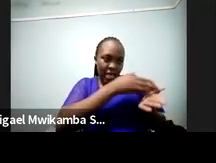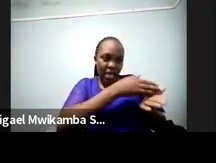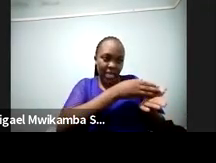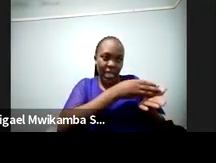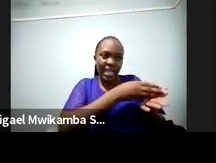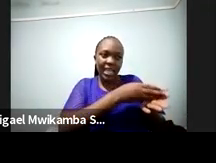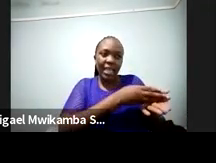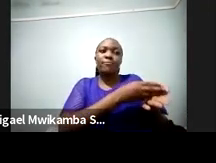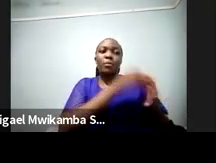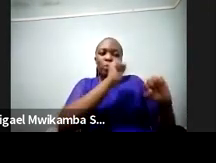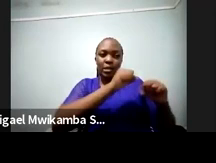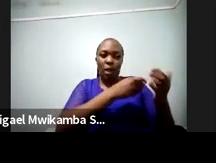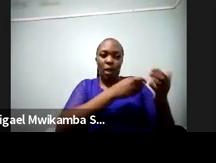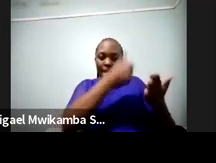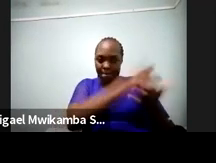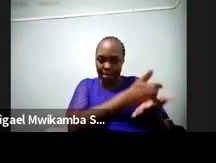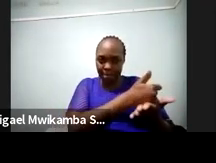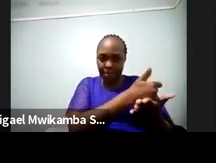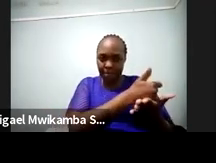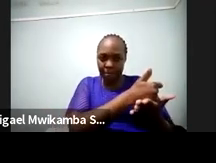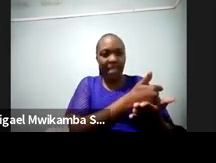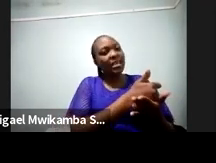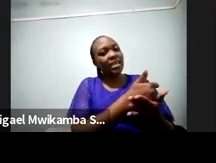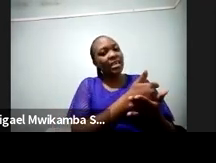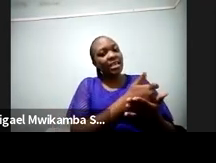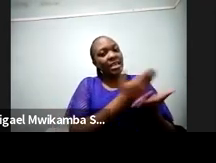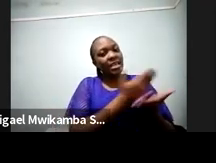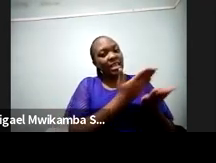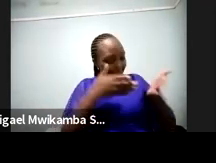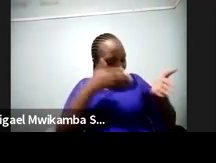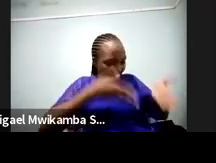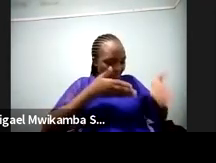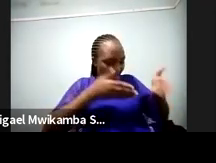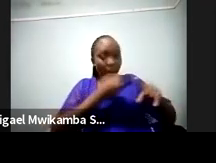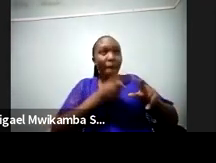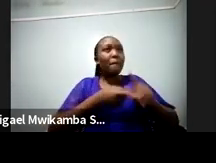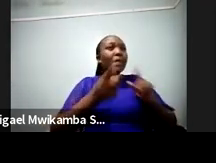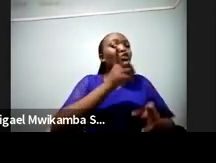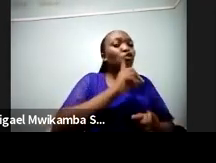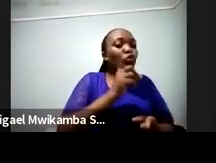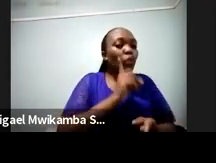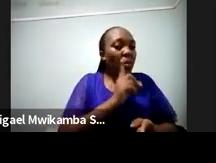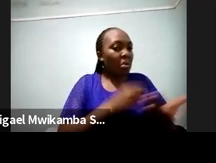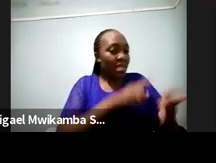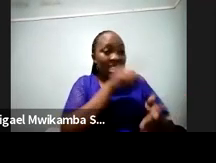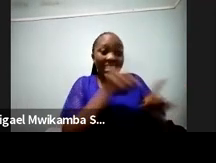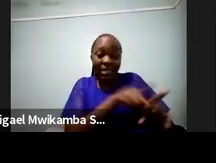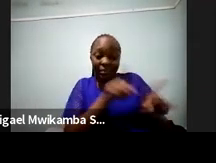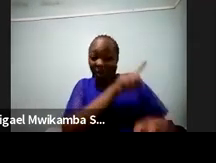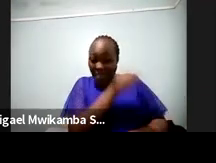and the 1,000 that could buy something now may not buy the same maybe a year or so to come. So as we go deeper